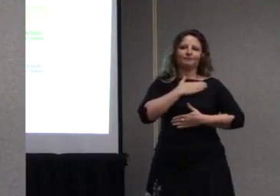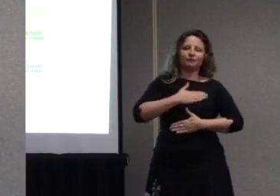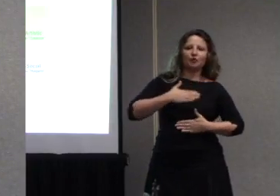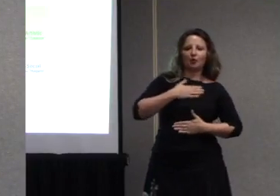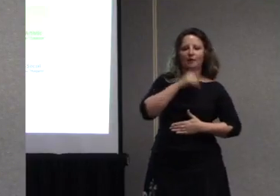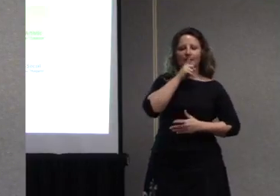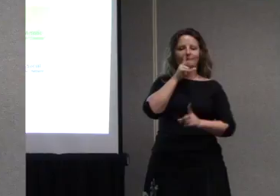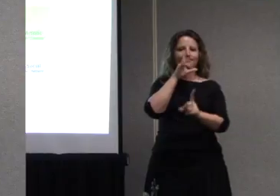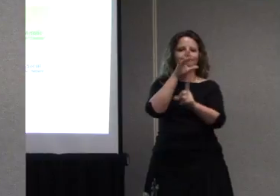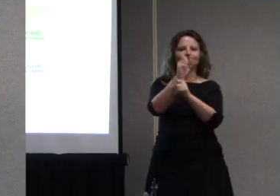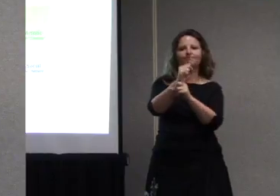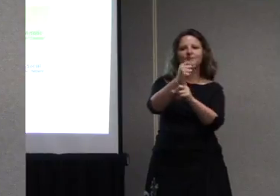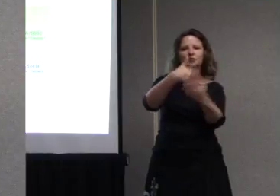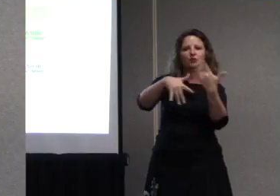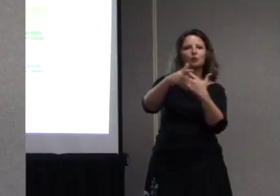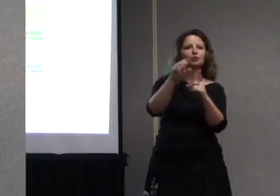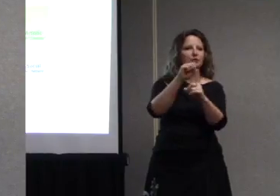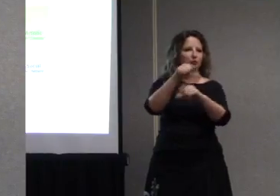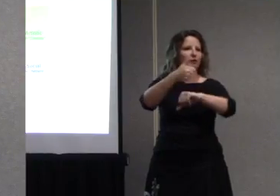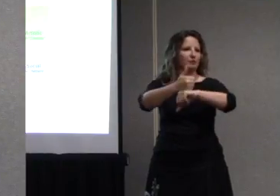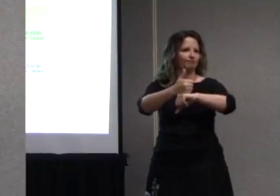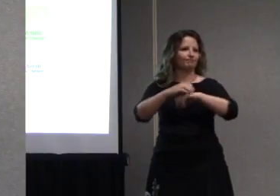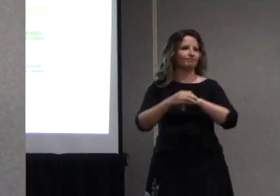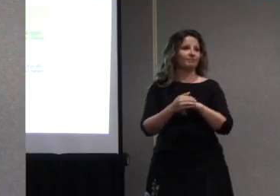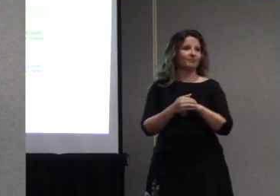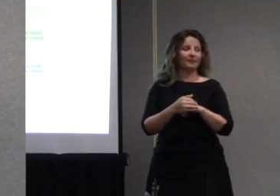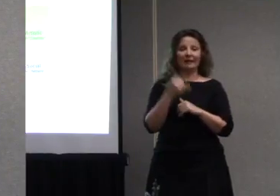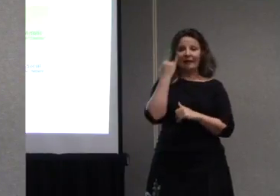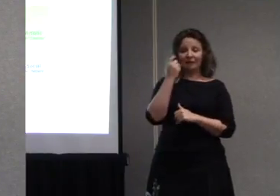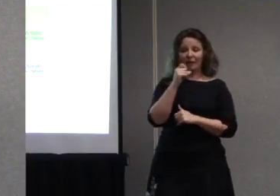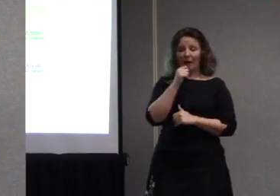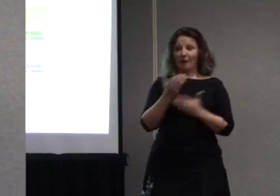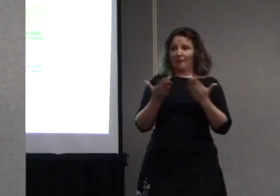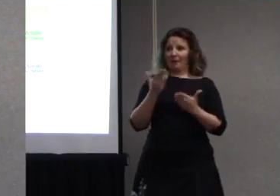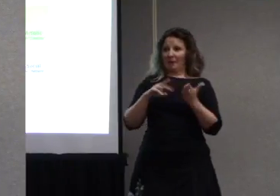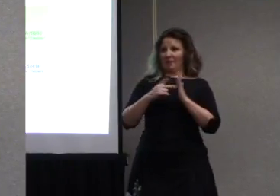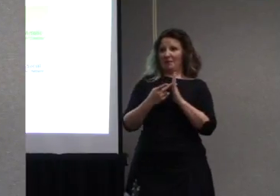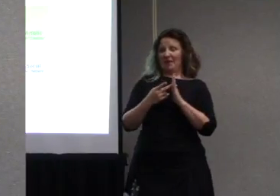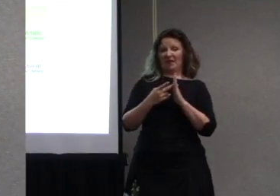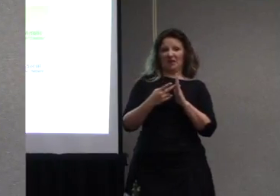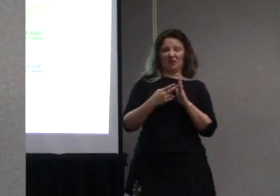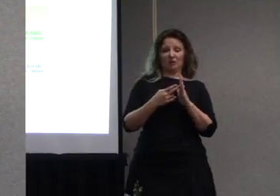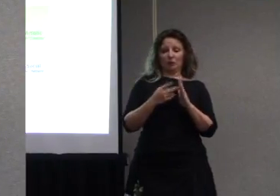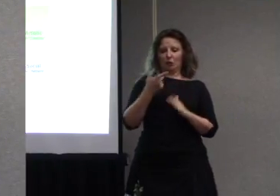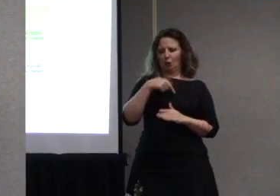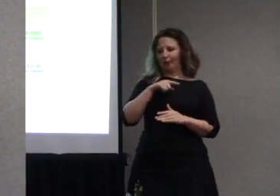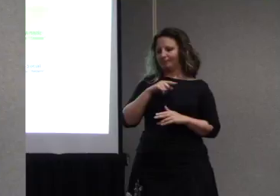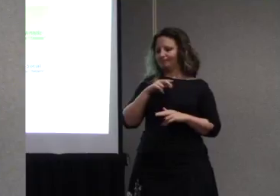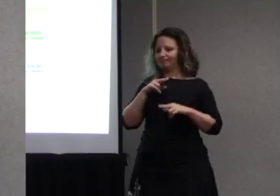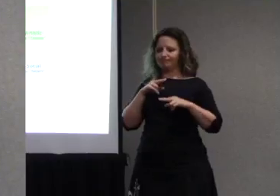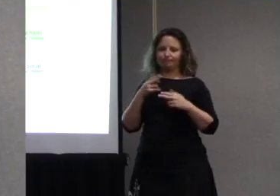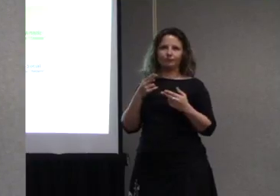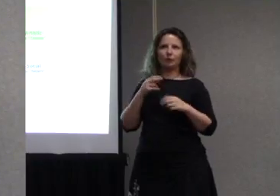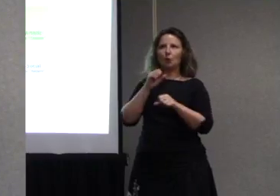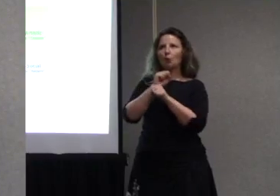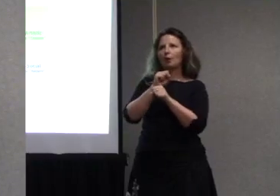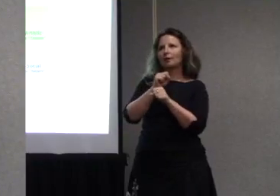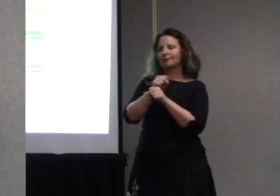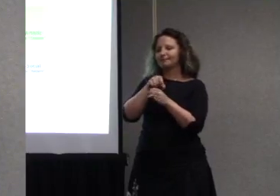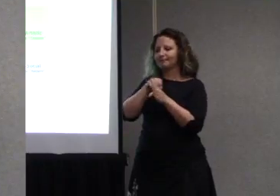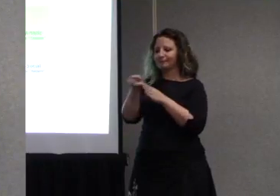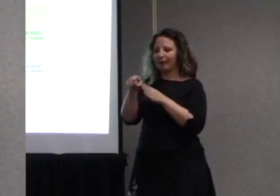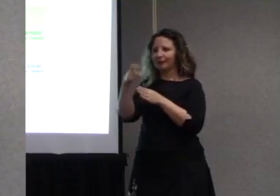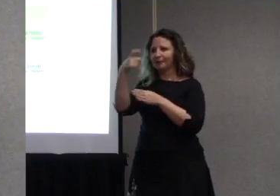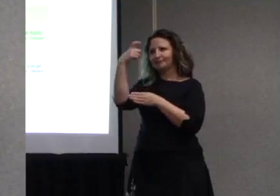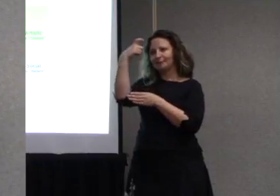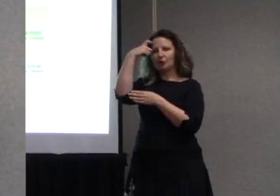That's something that we like, and we're drawn to social situations. Otherwise, we might be sitting in some kind of